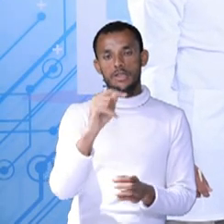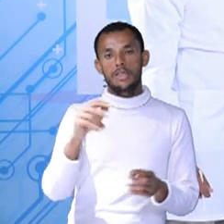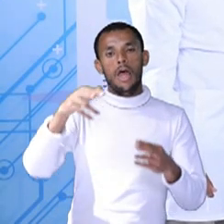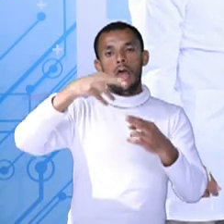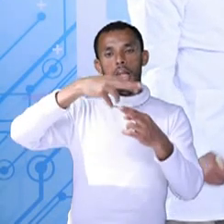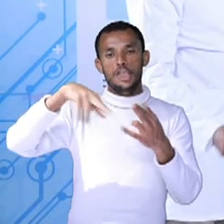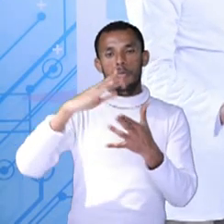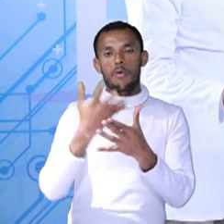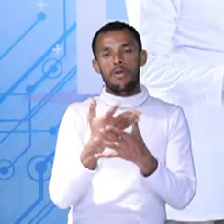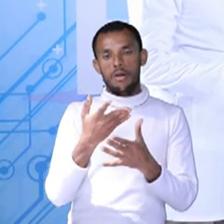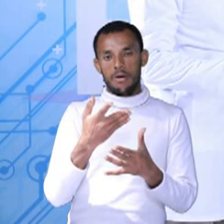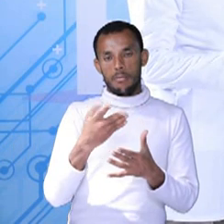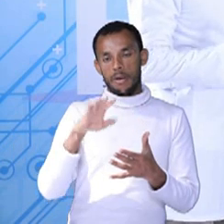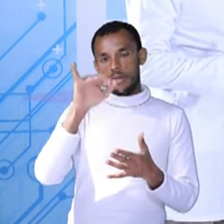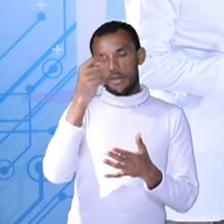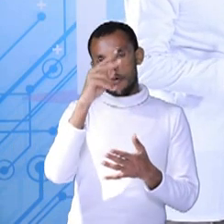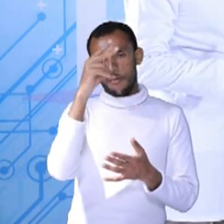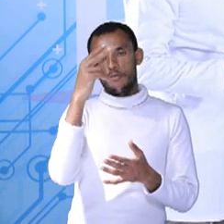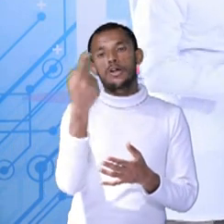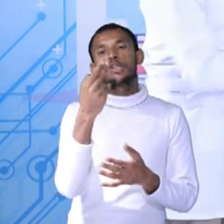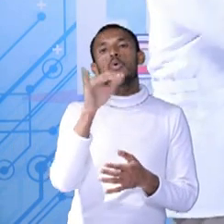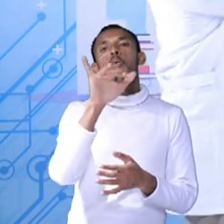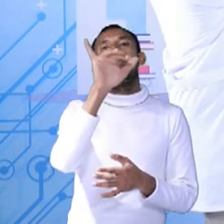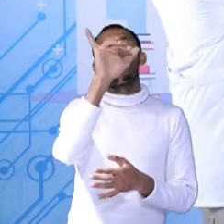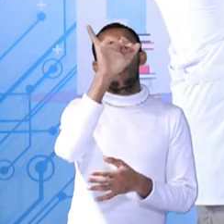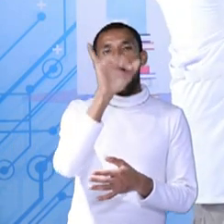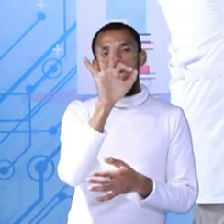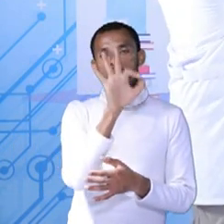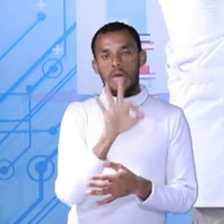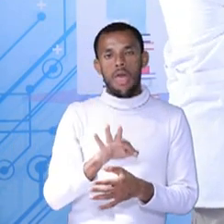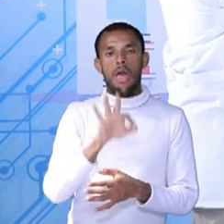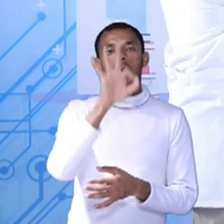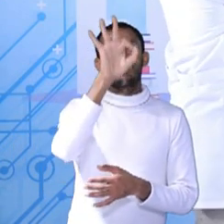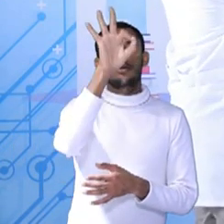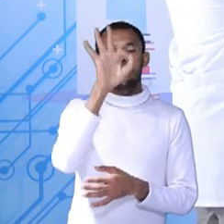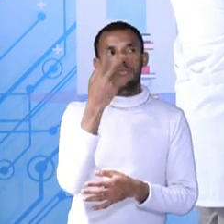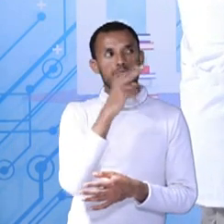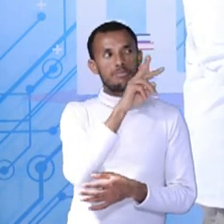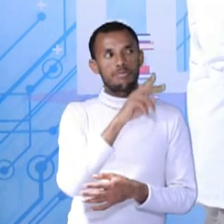region bounded by the function and y-axis. Look this one.